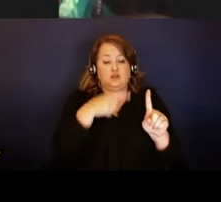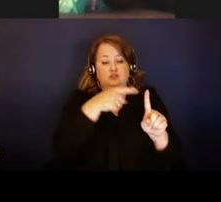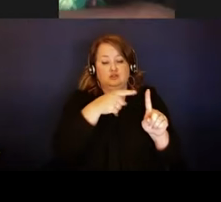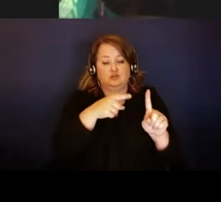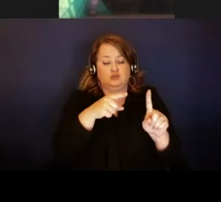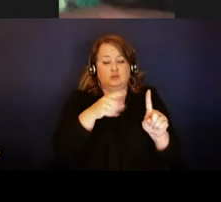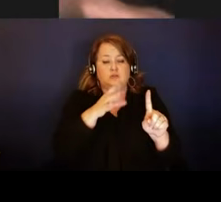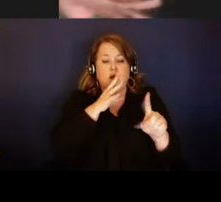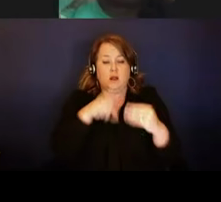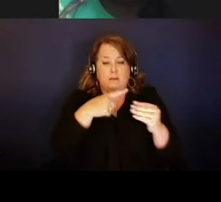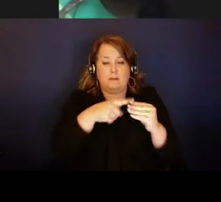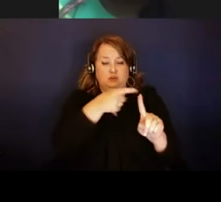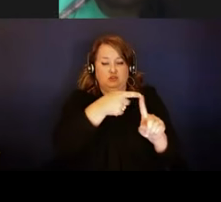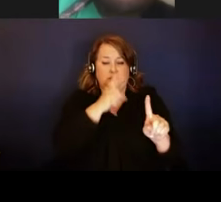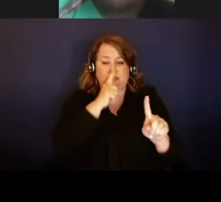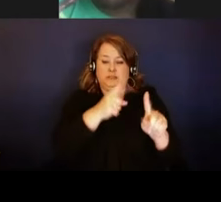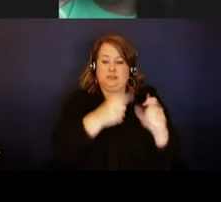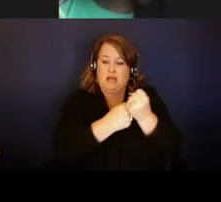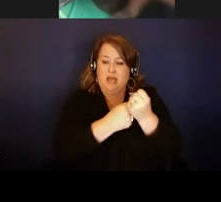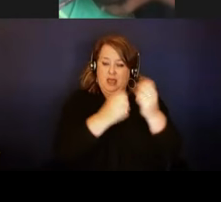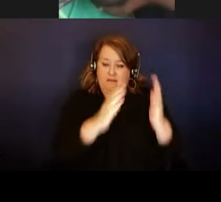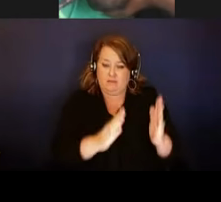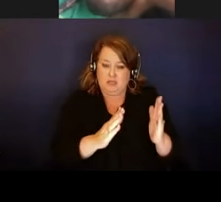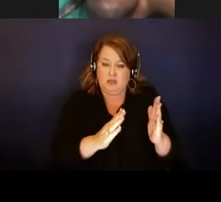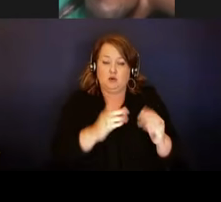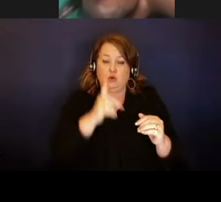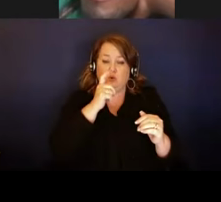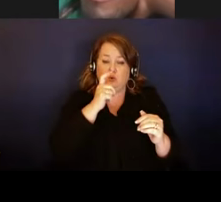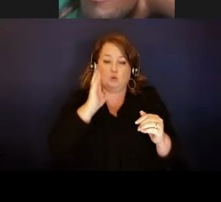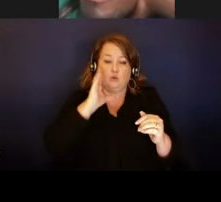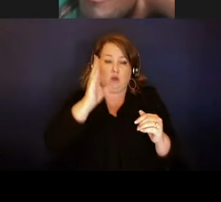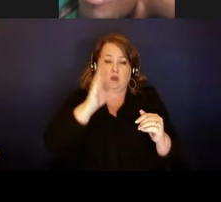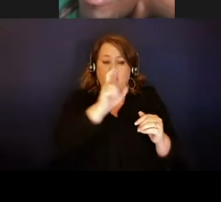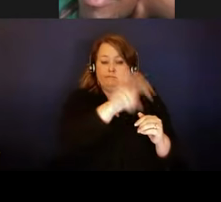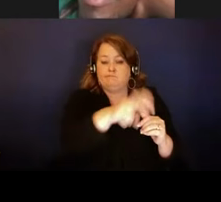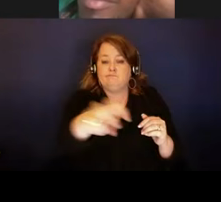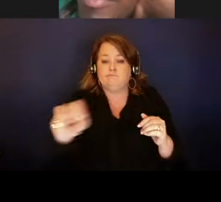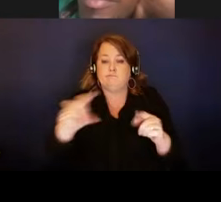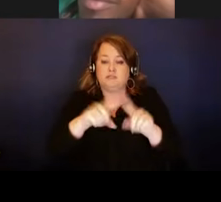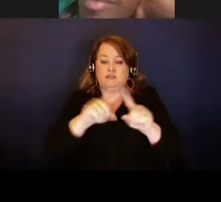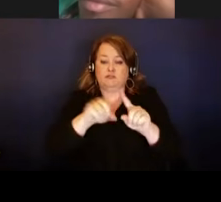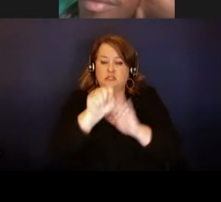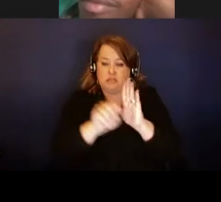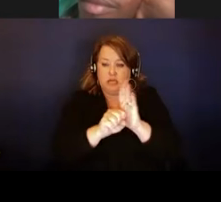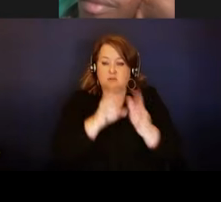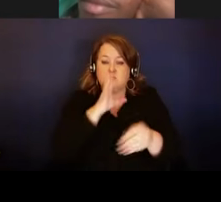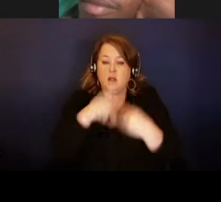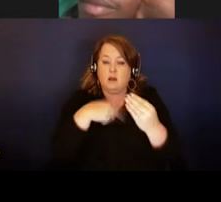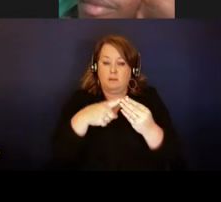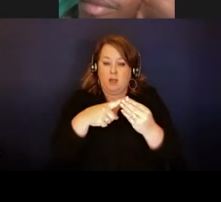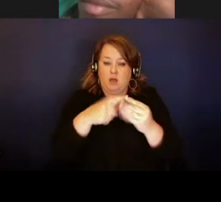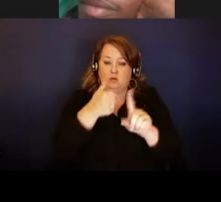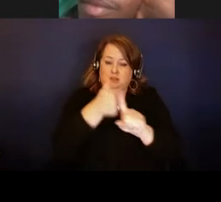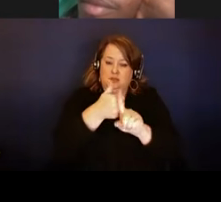an advocate that goes around to all the states and talks about